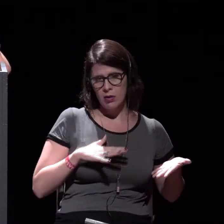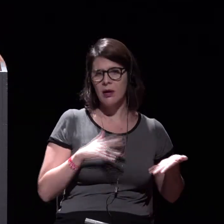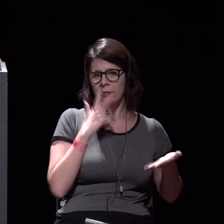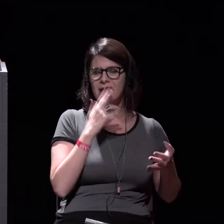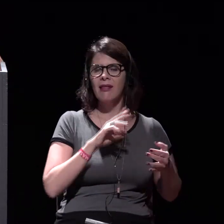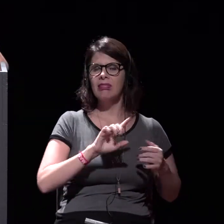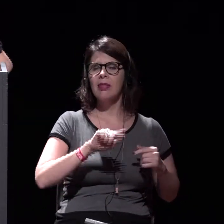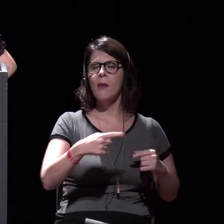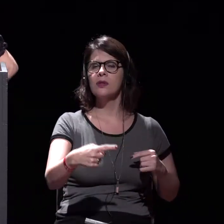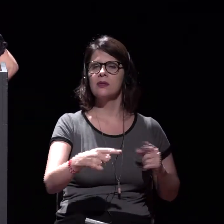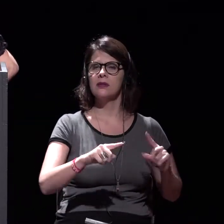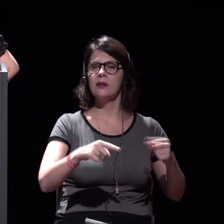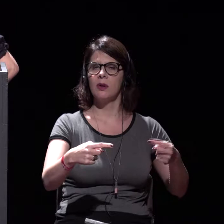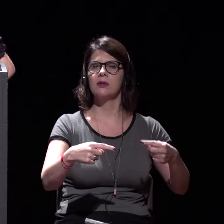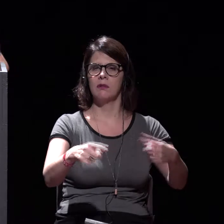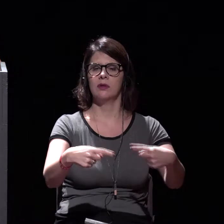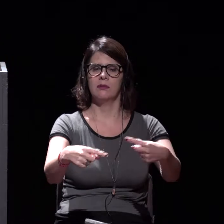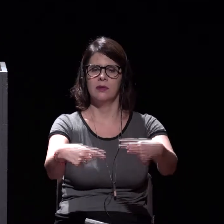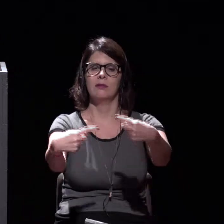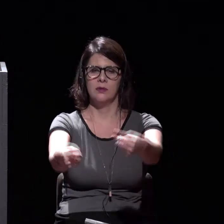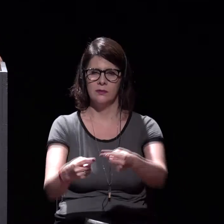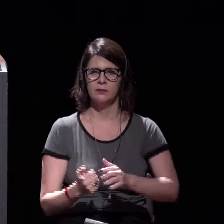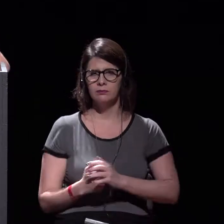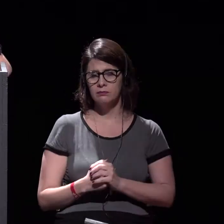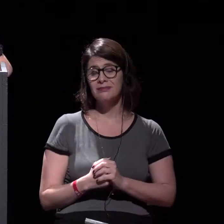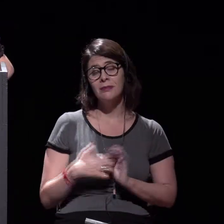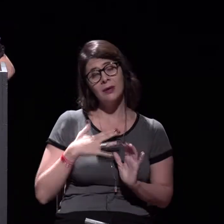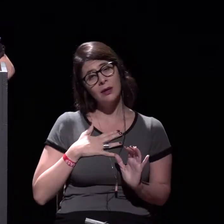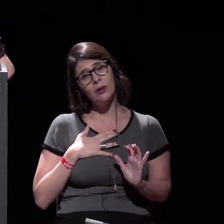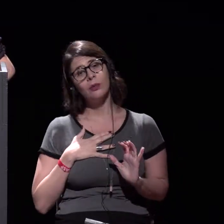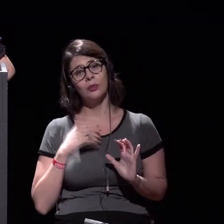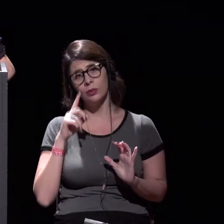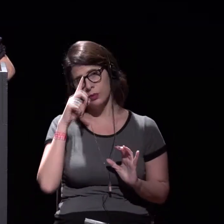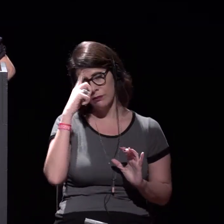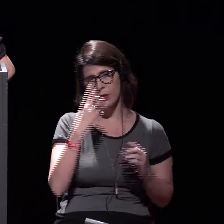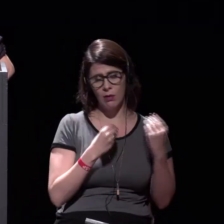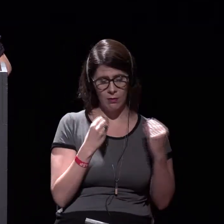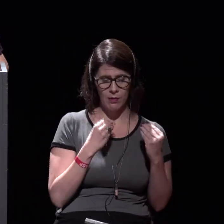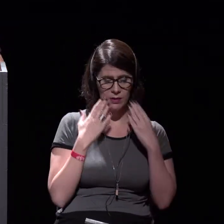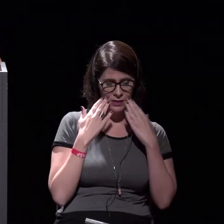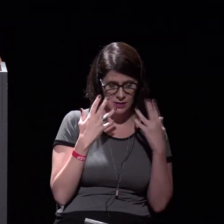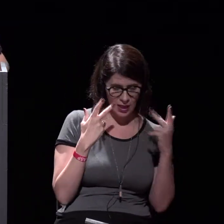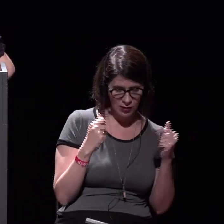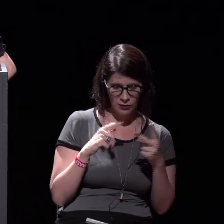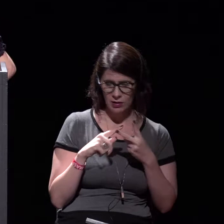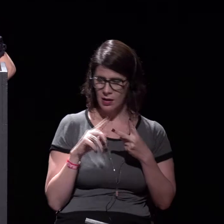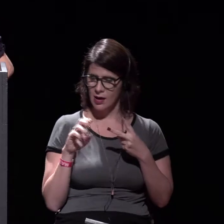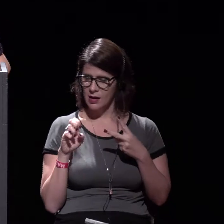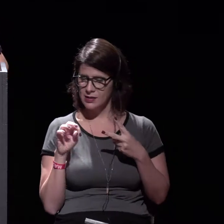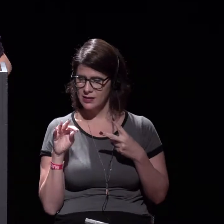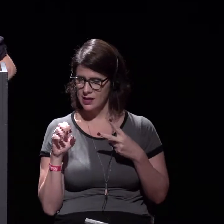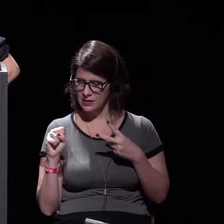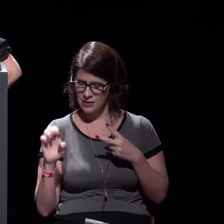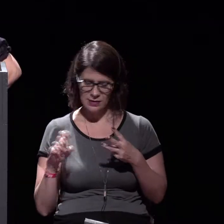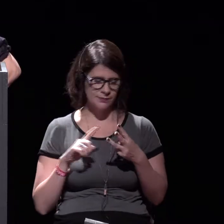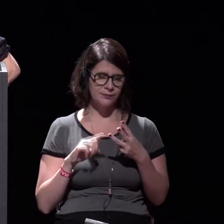that aesthetics plays in relation to art specifically, not necessarily to culture at large. Of course, it was aesthetic judgment